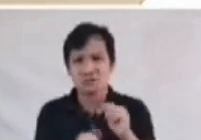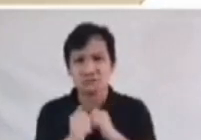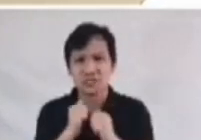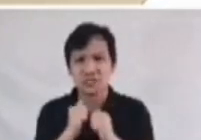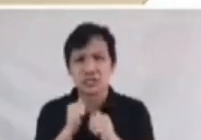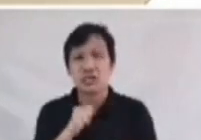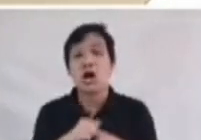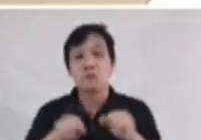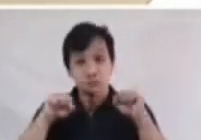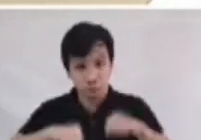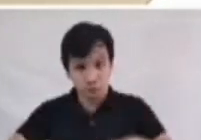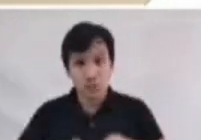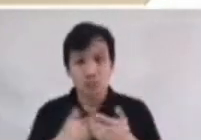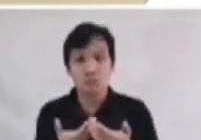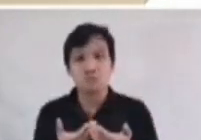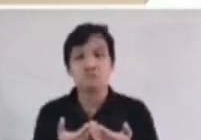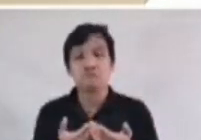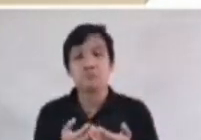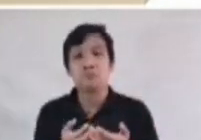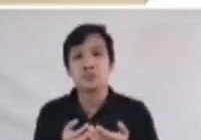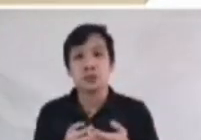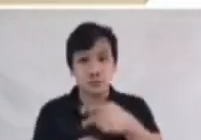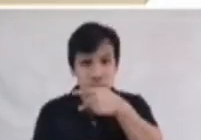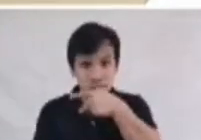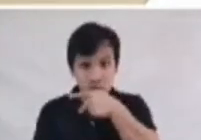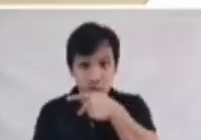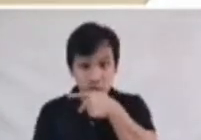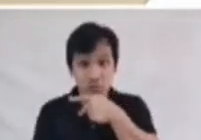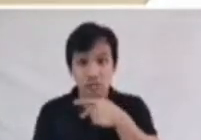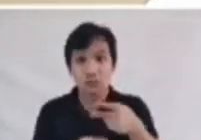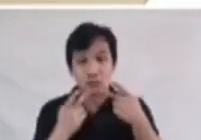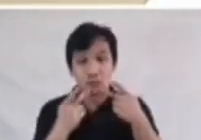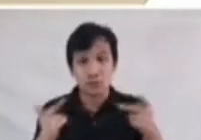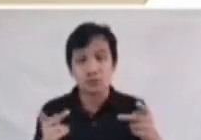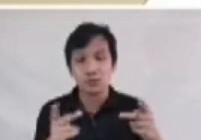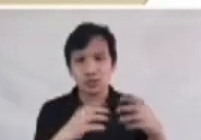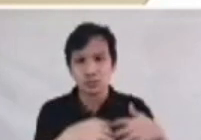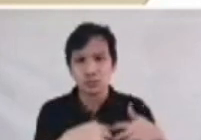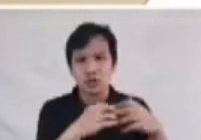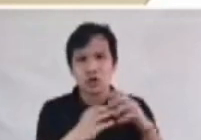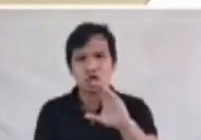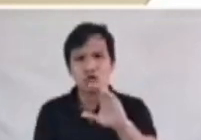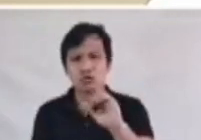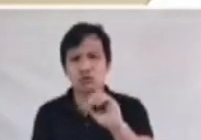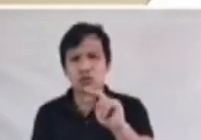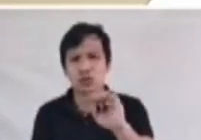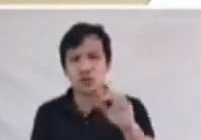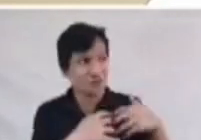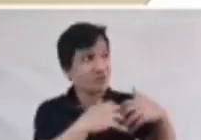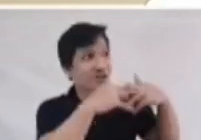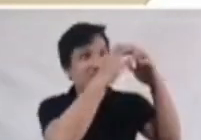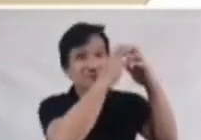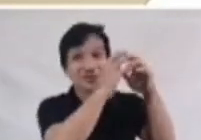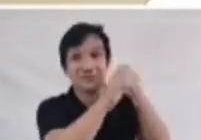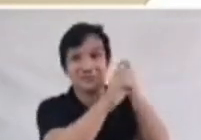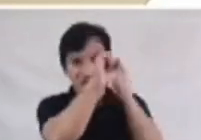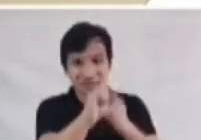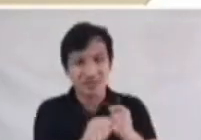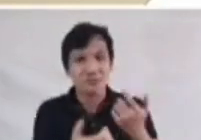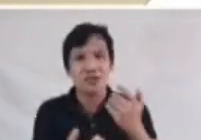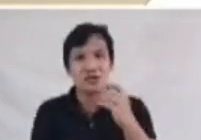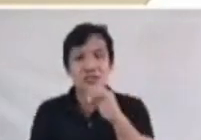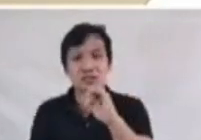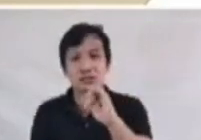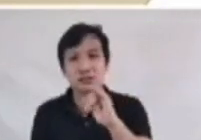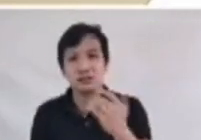confirmed COVID-19 patients. Yung mga facilities for construction personnel who perform emergency works,